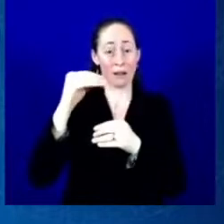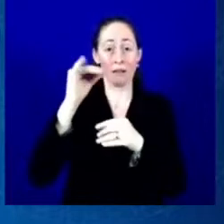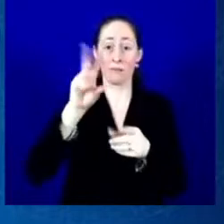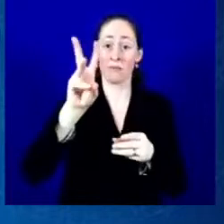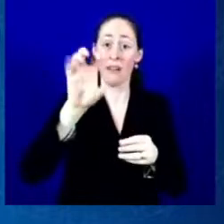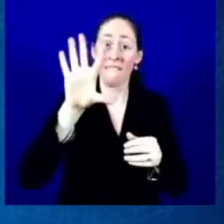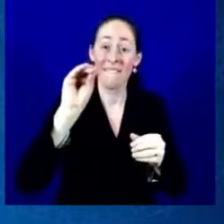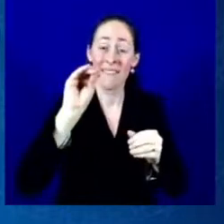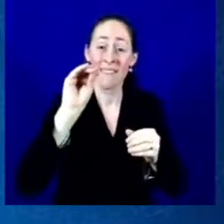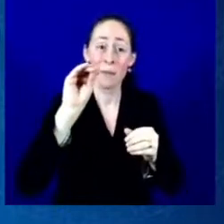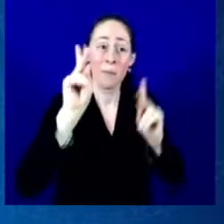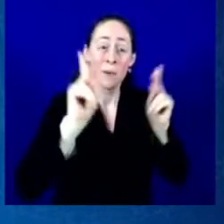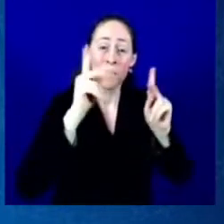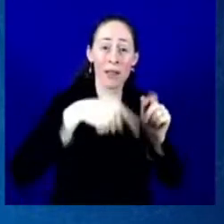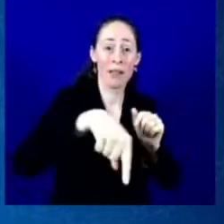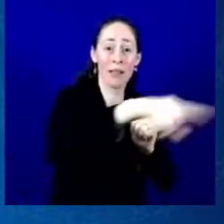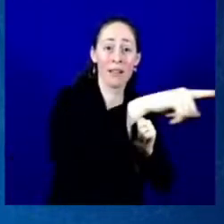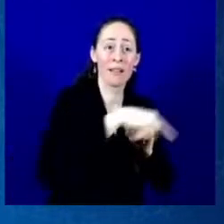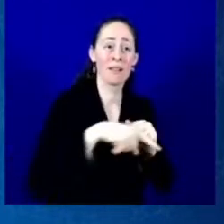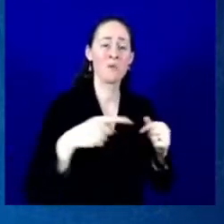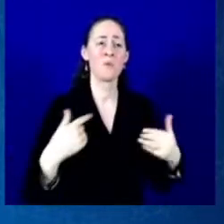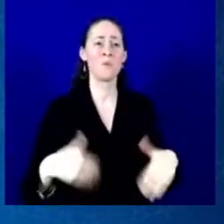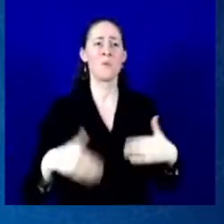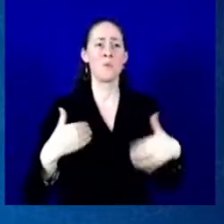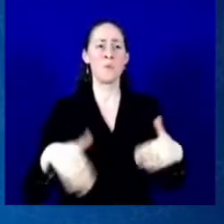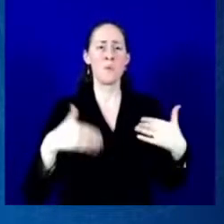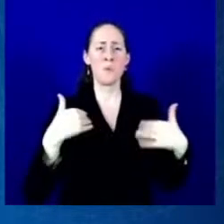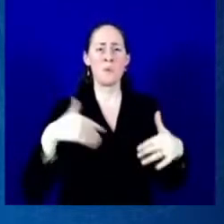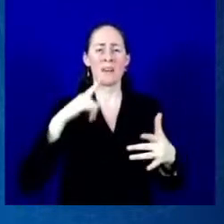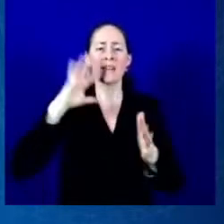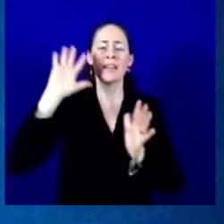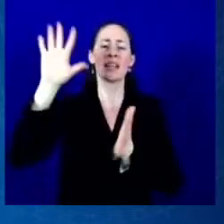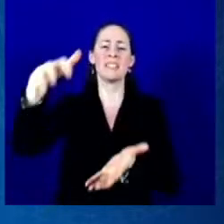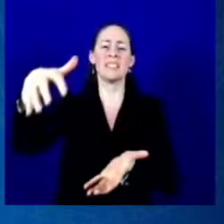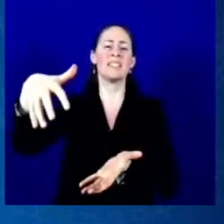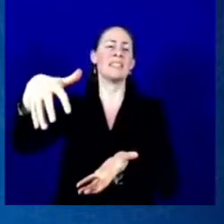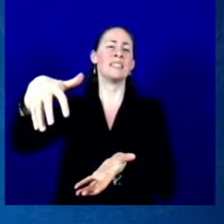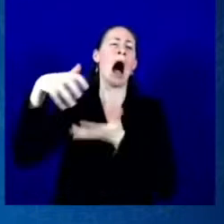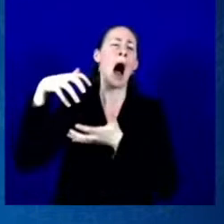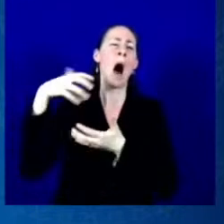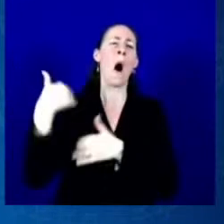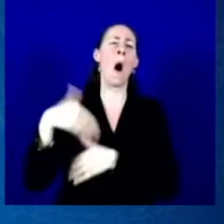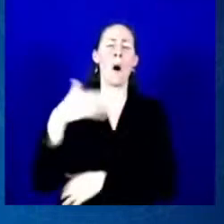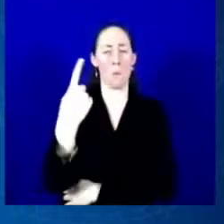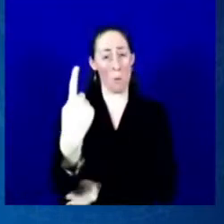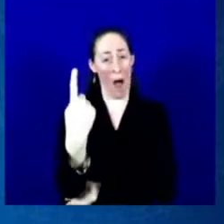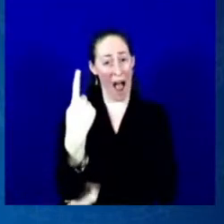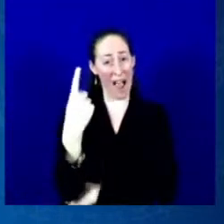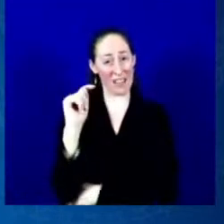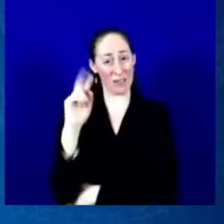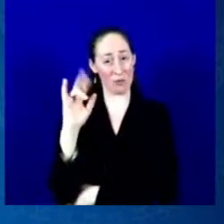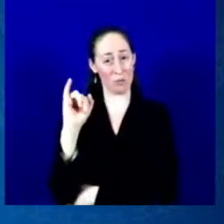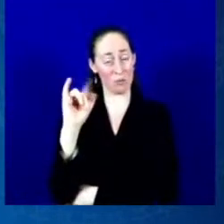than $1 trillion during this pandemic. And they're now worth more than $4 trillion.